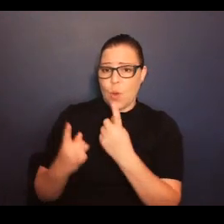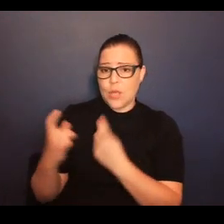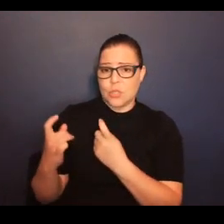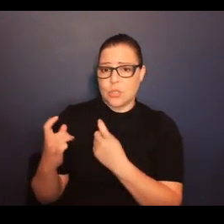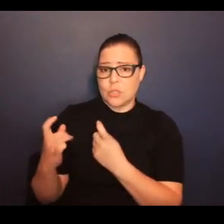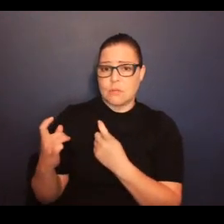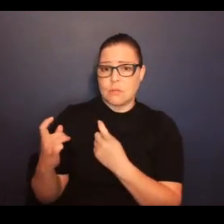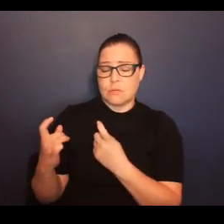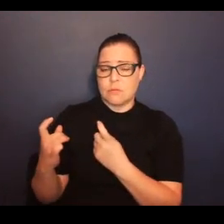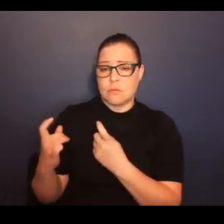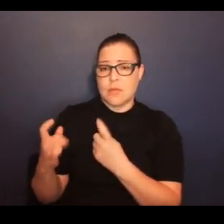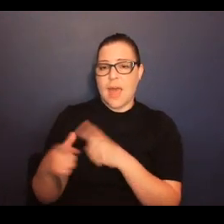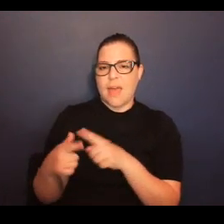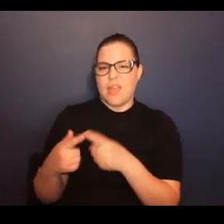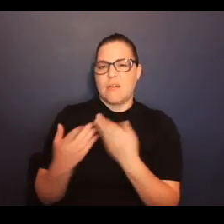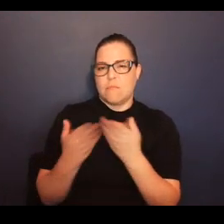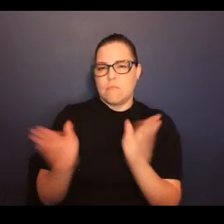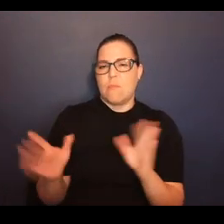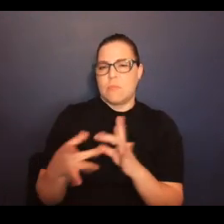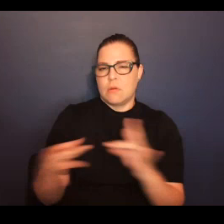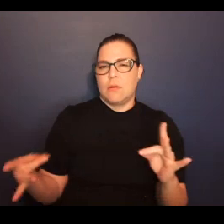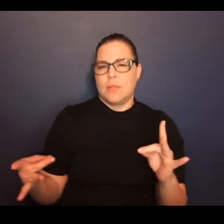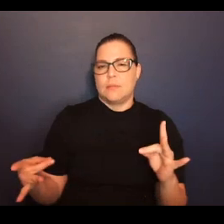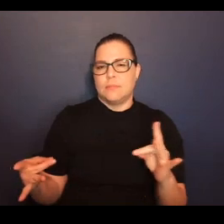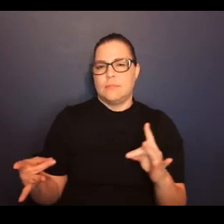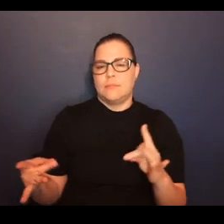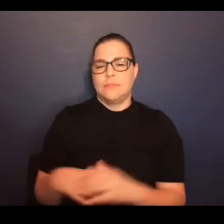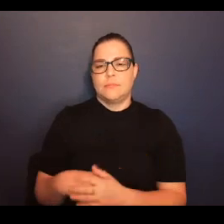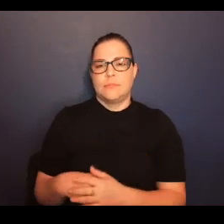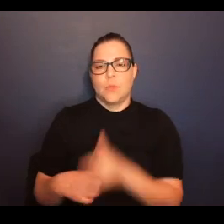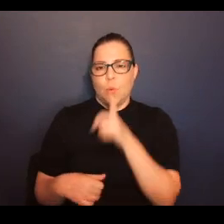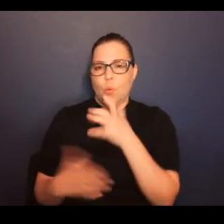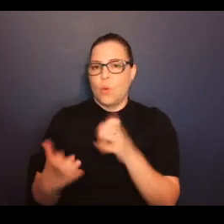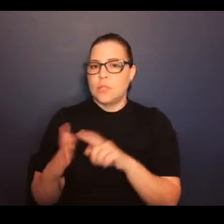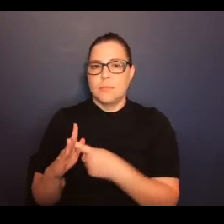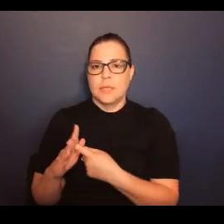board, after which we'll hear public comment. Who would like to begin?